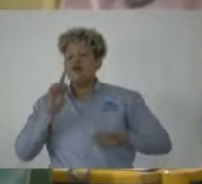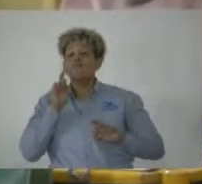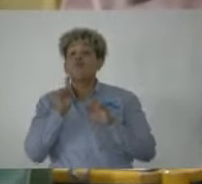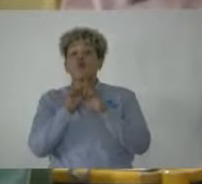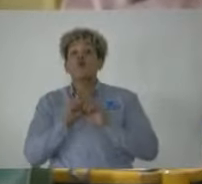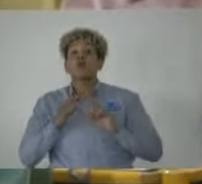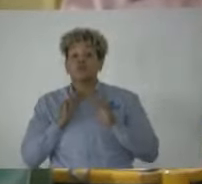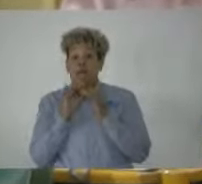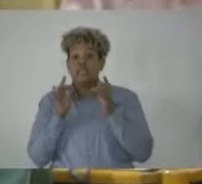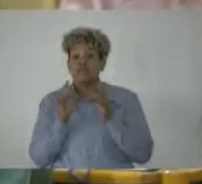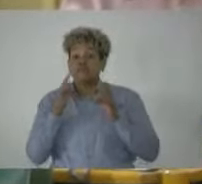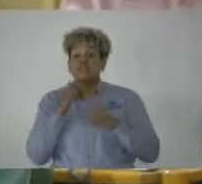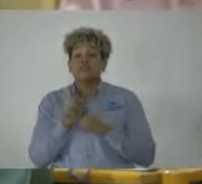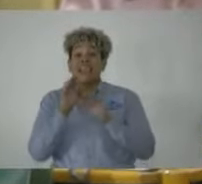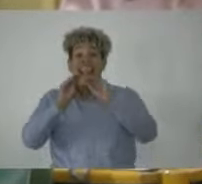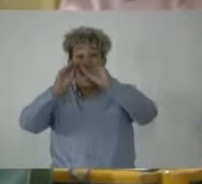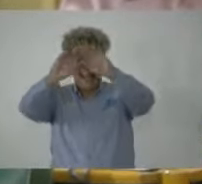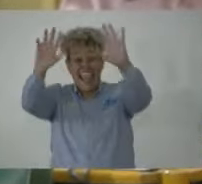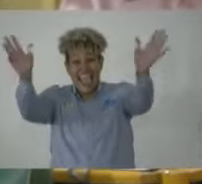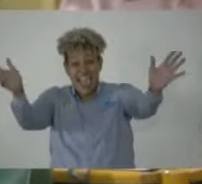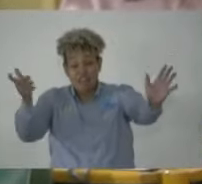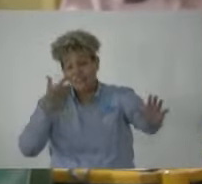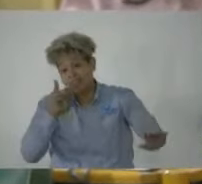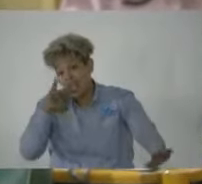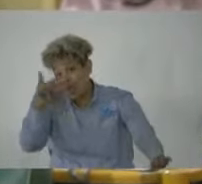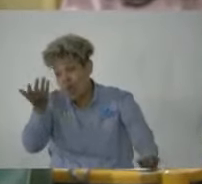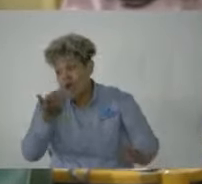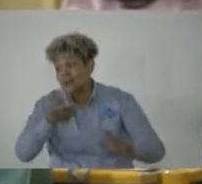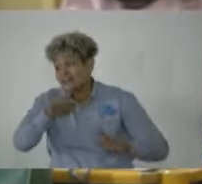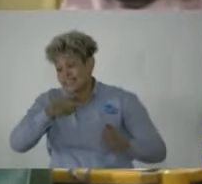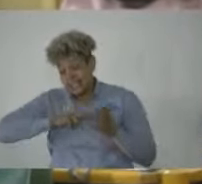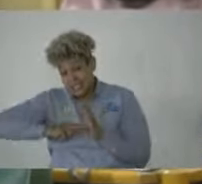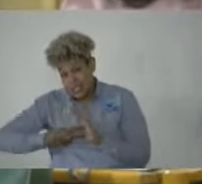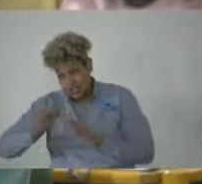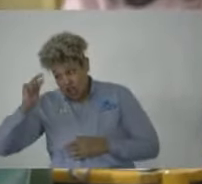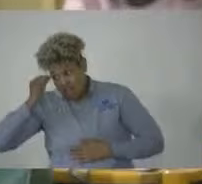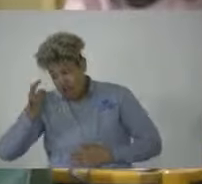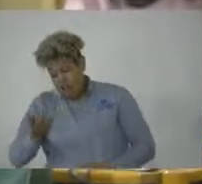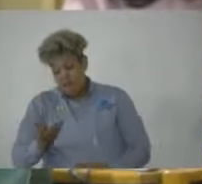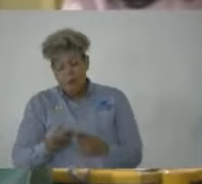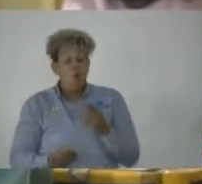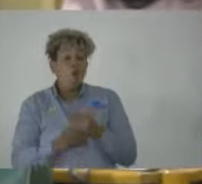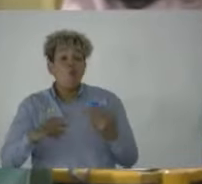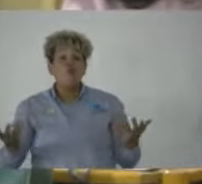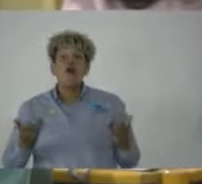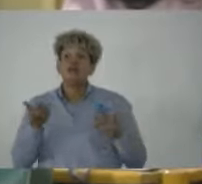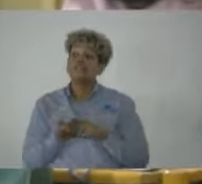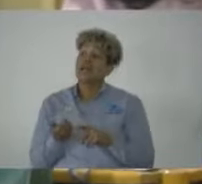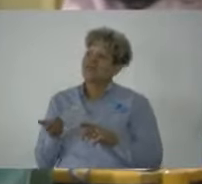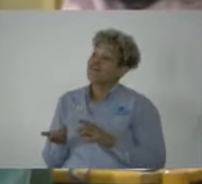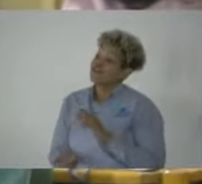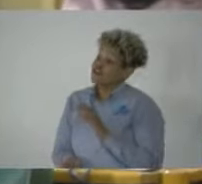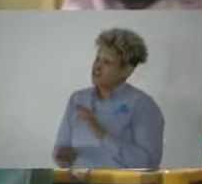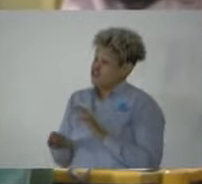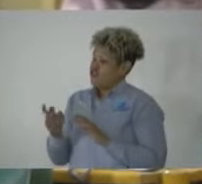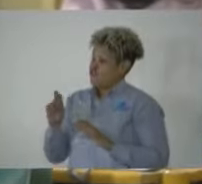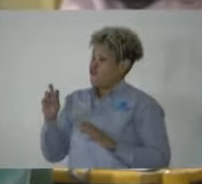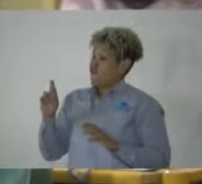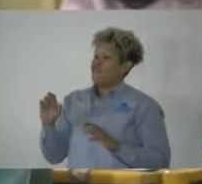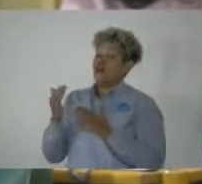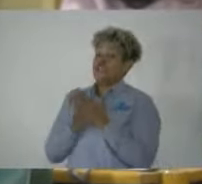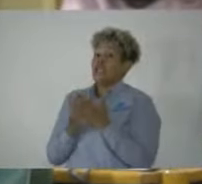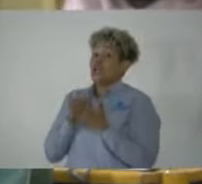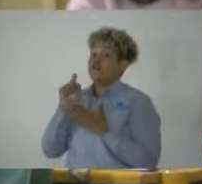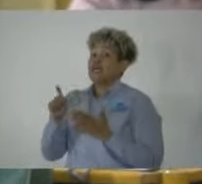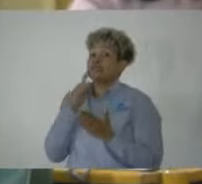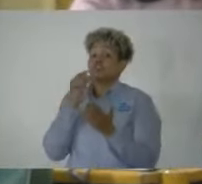in my speech make it abundantly clear that the intention of the government is that the reverse income tax credit is a